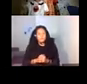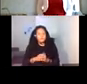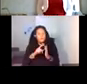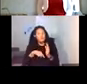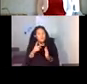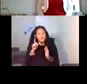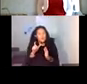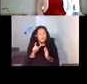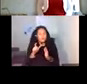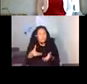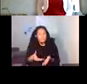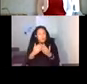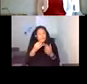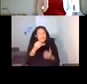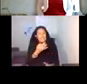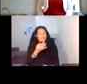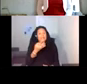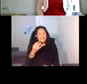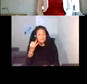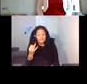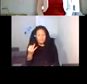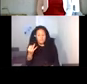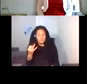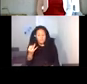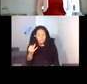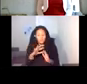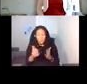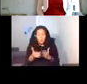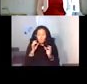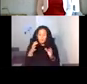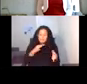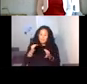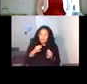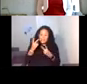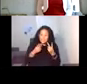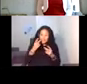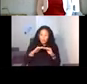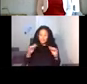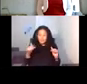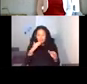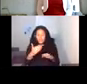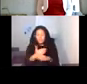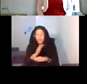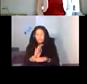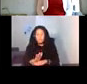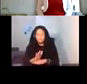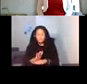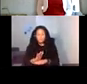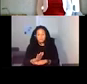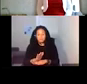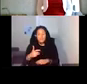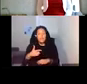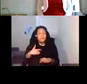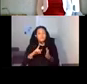Jose Collins, born 1887, was a world-famous actor and singer on stage and in early films. She lived